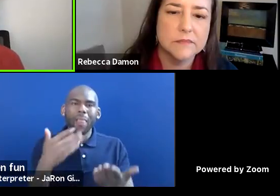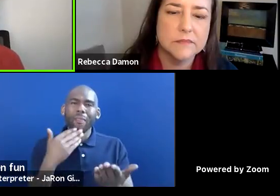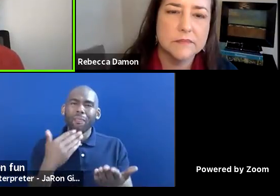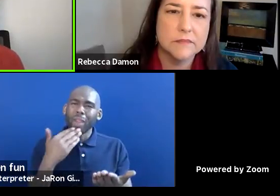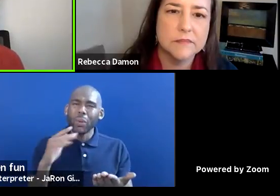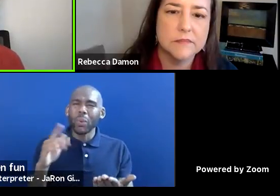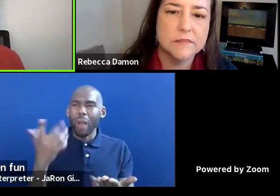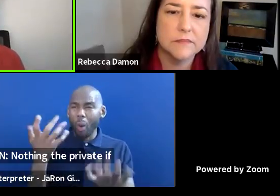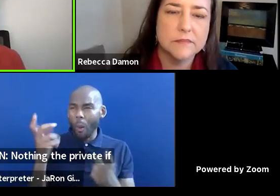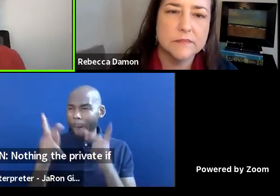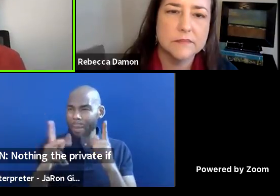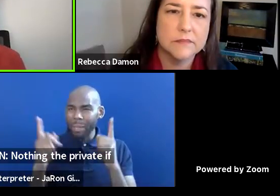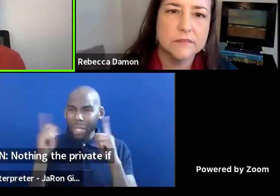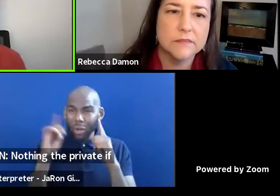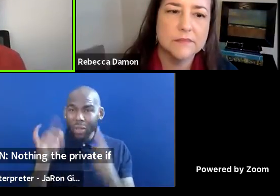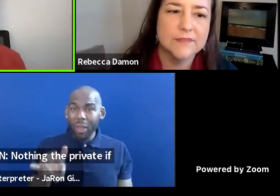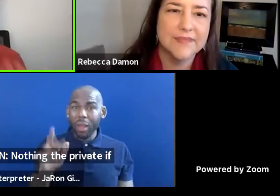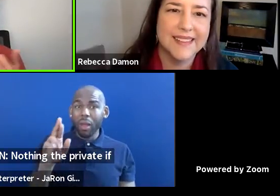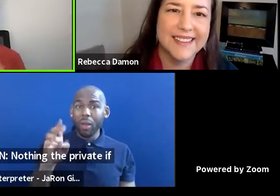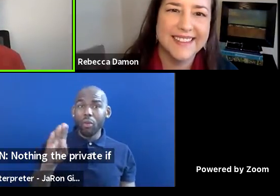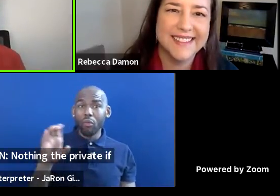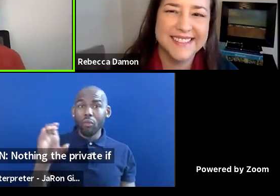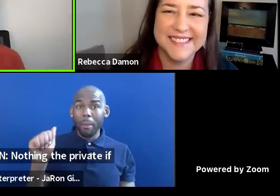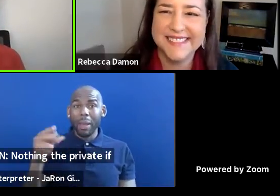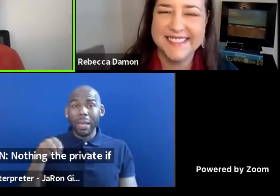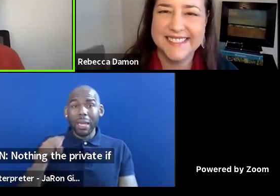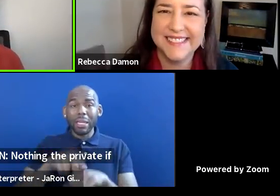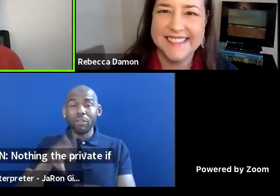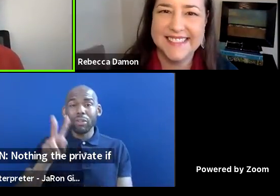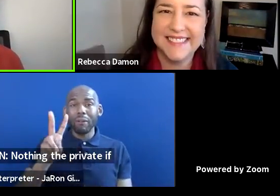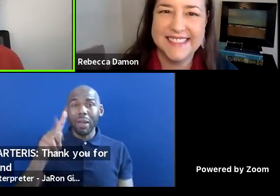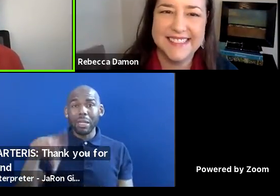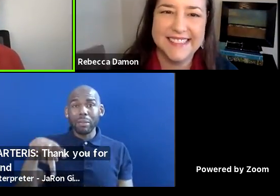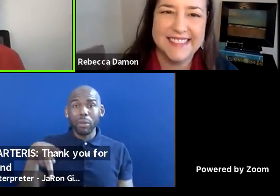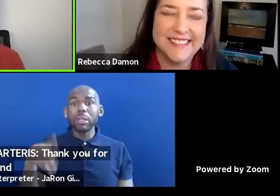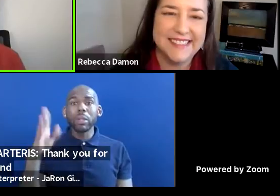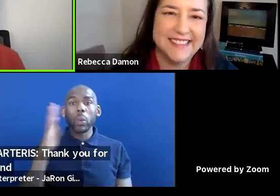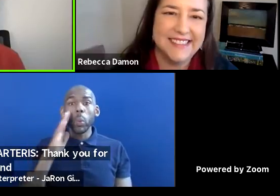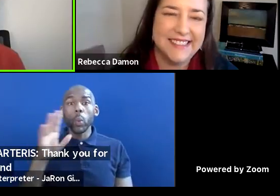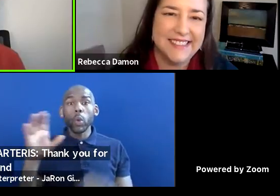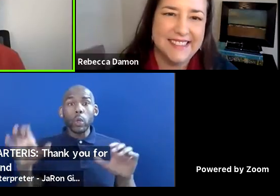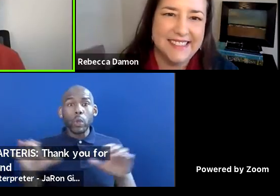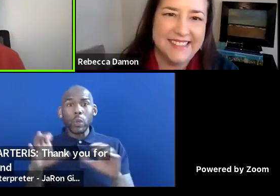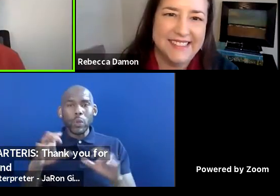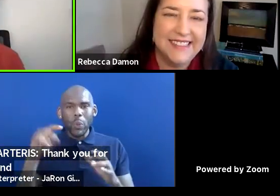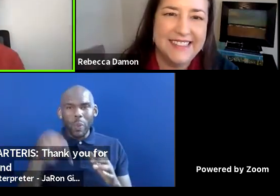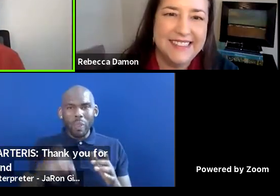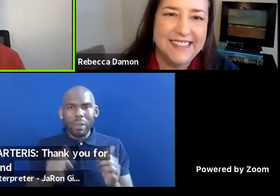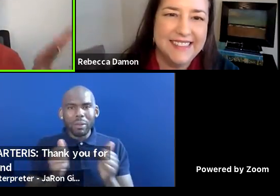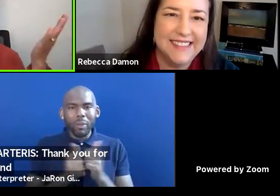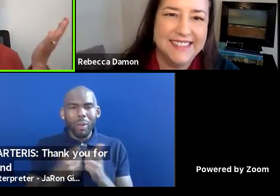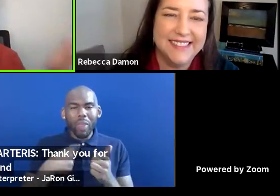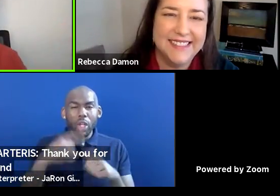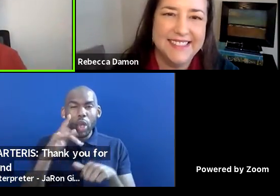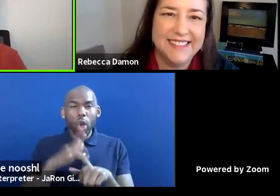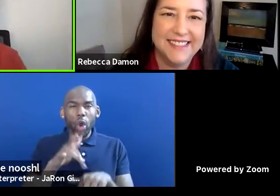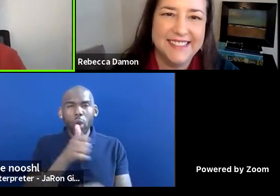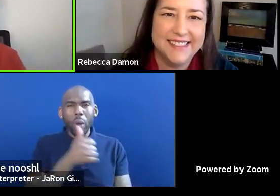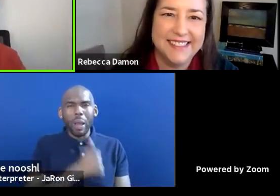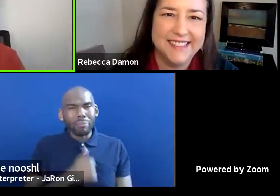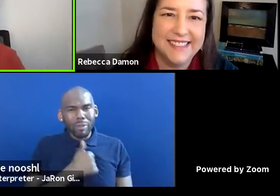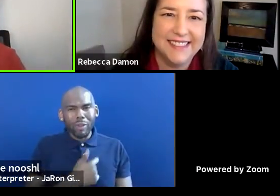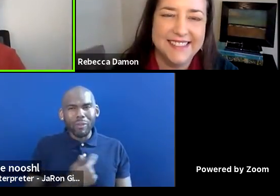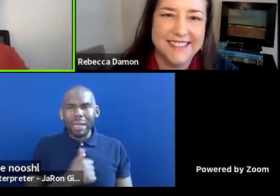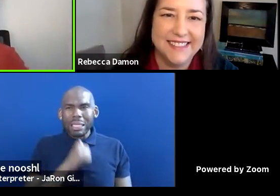So Rebecca Damon is our National Executive Vice President, is going to be doing this with us. I'm sorry, earlier, Rebecca, I did not announce